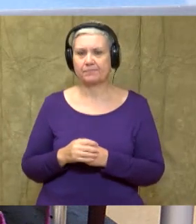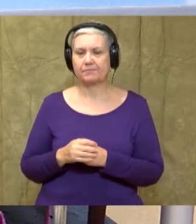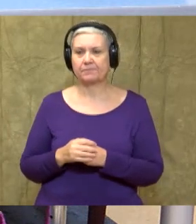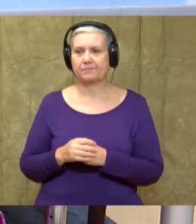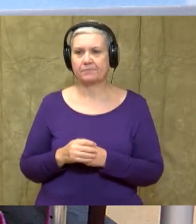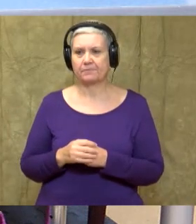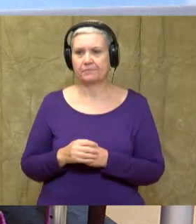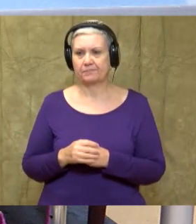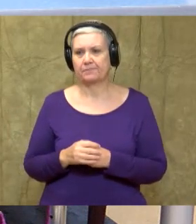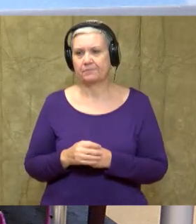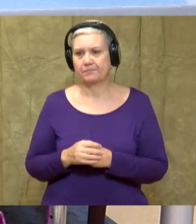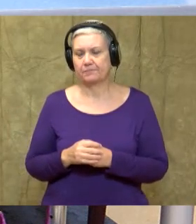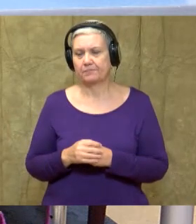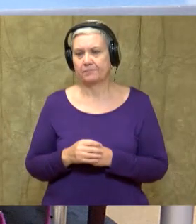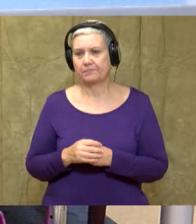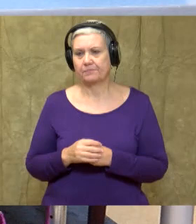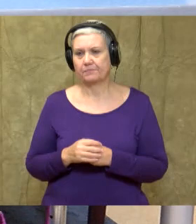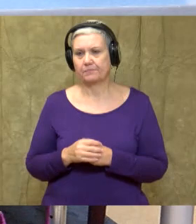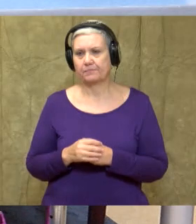see.